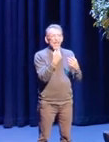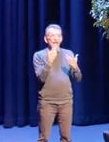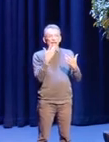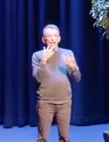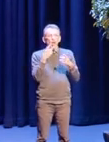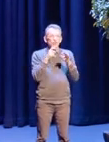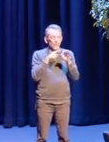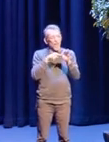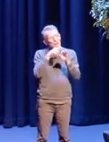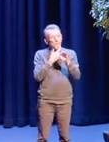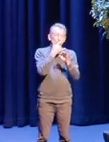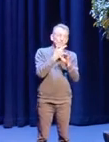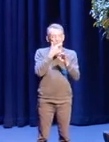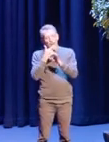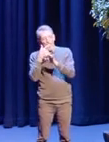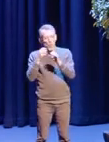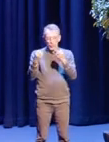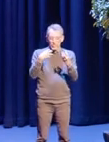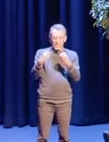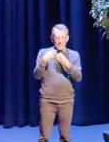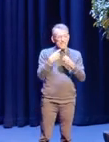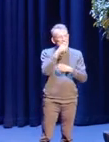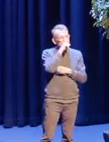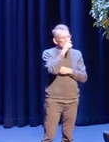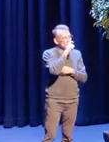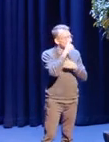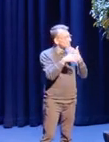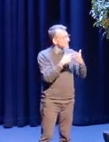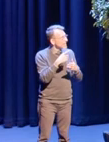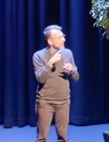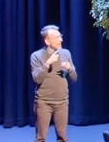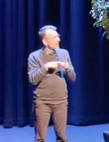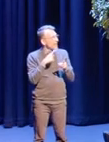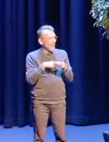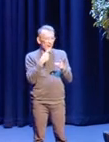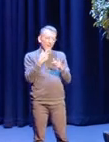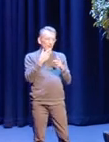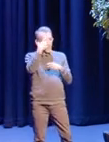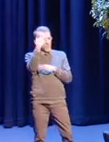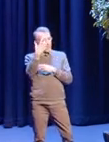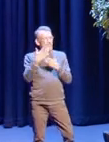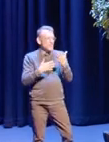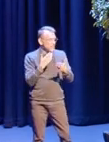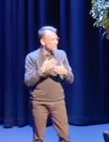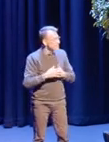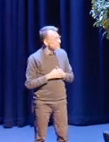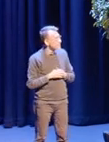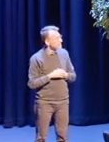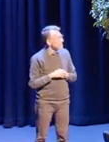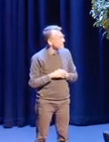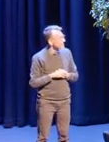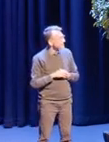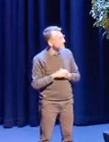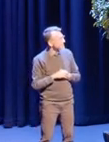them. And then my sister, I think, said, "Yas, queen." Probably murdered that.